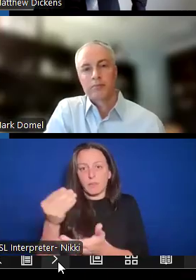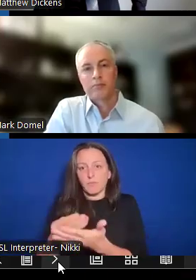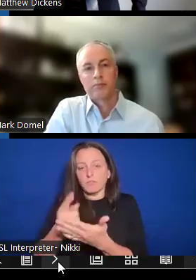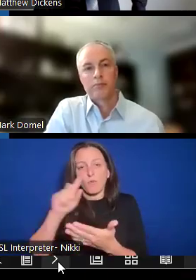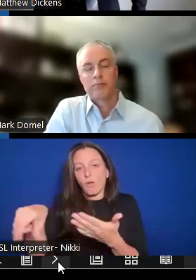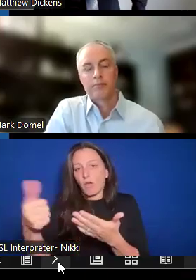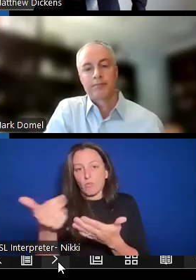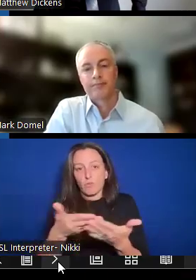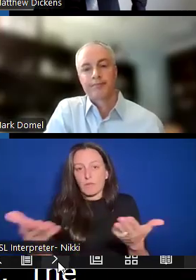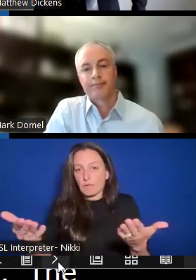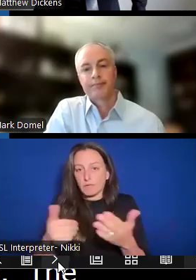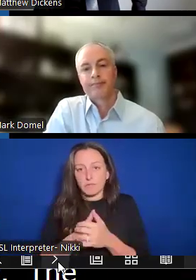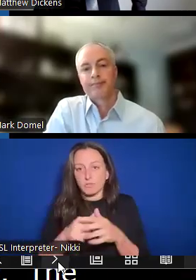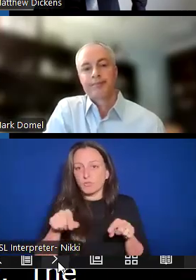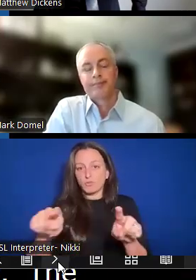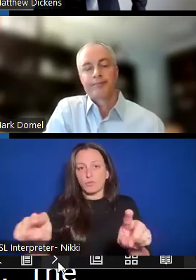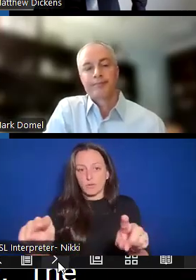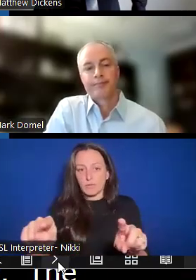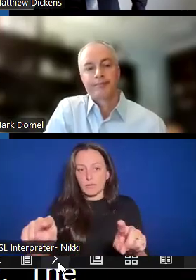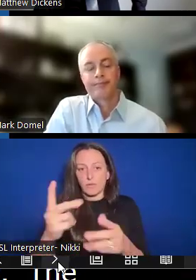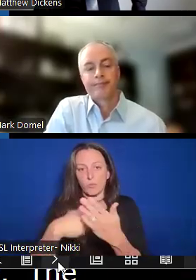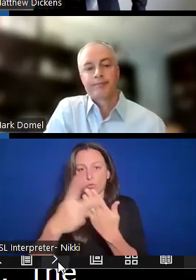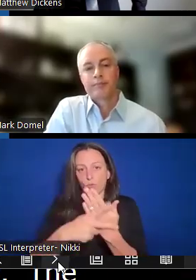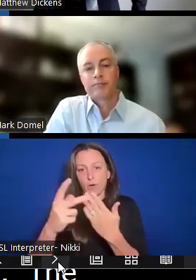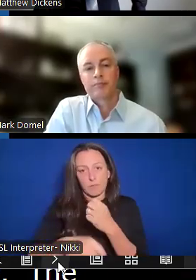eligible expenses during the program year.